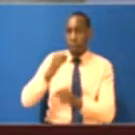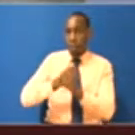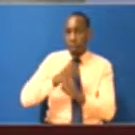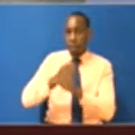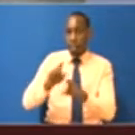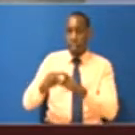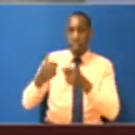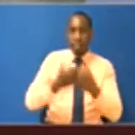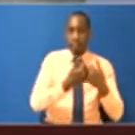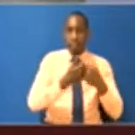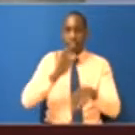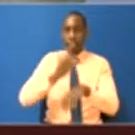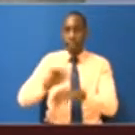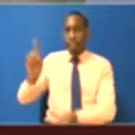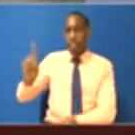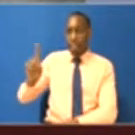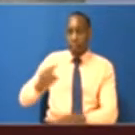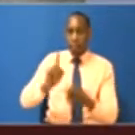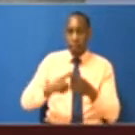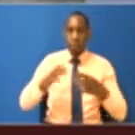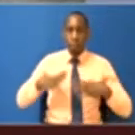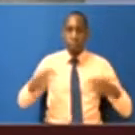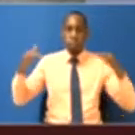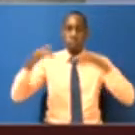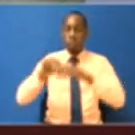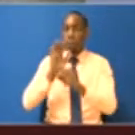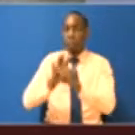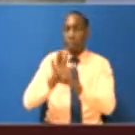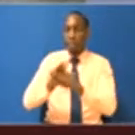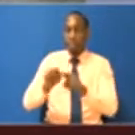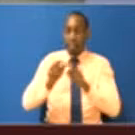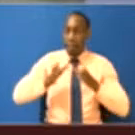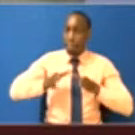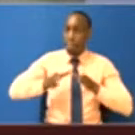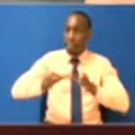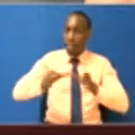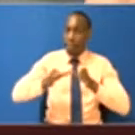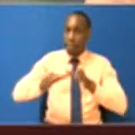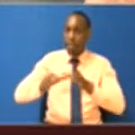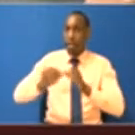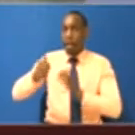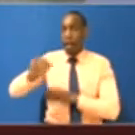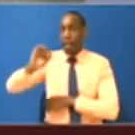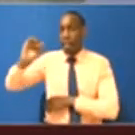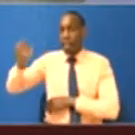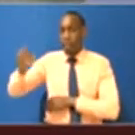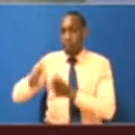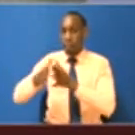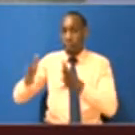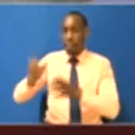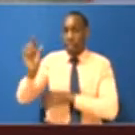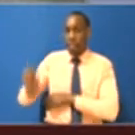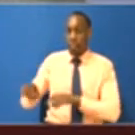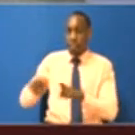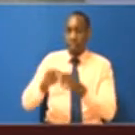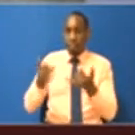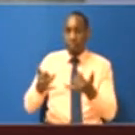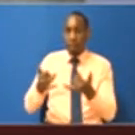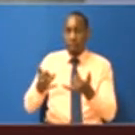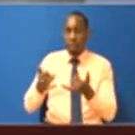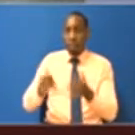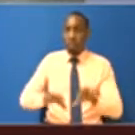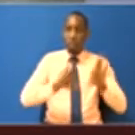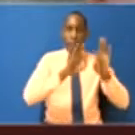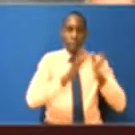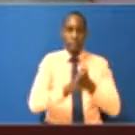the challenges that nairobi faces rapidly increasing population under pressure from other capitals around the region who are seemingly shining as